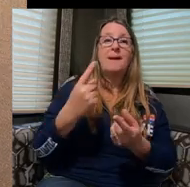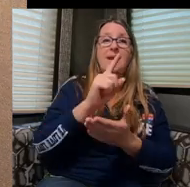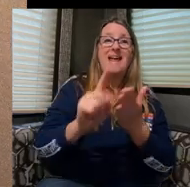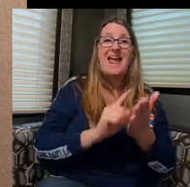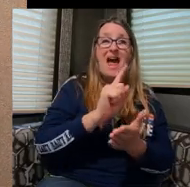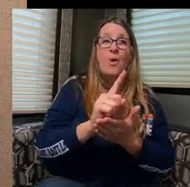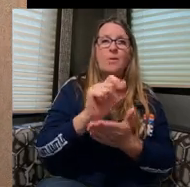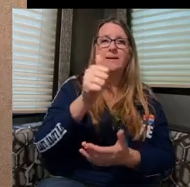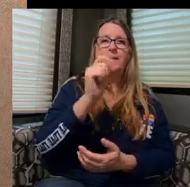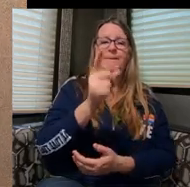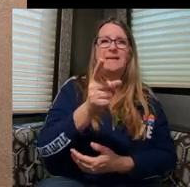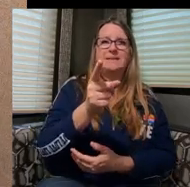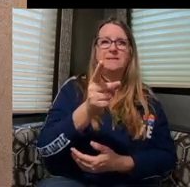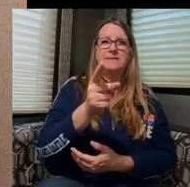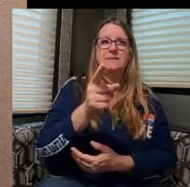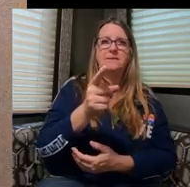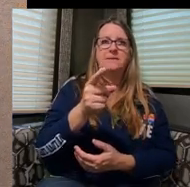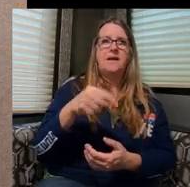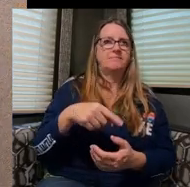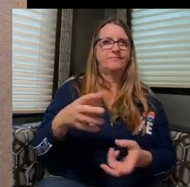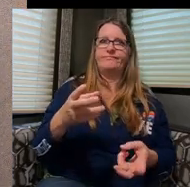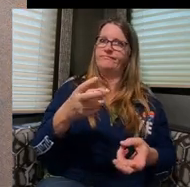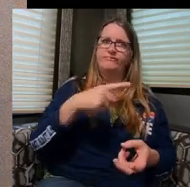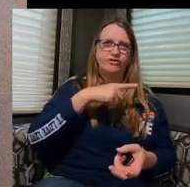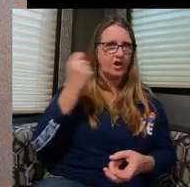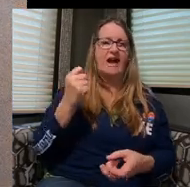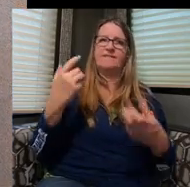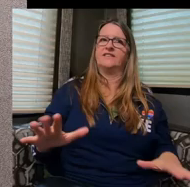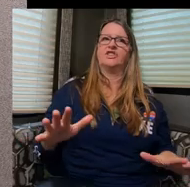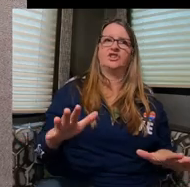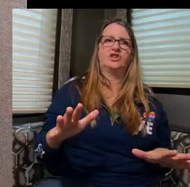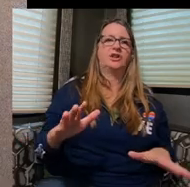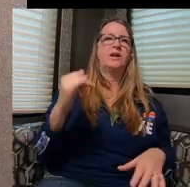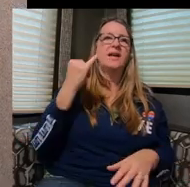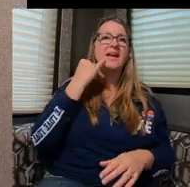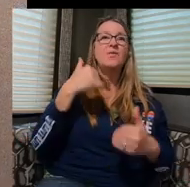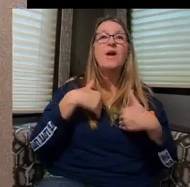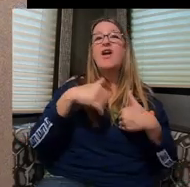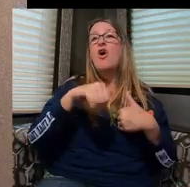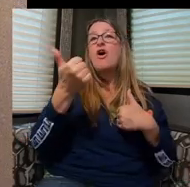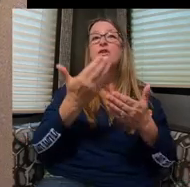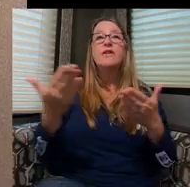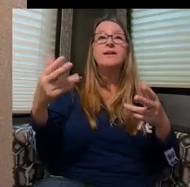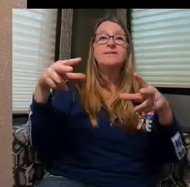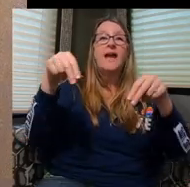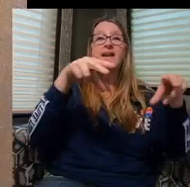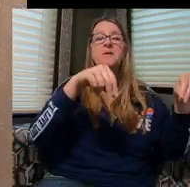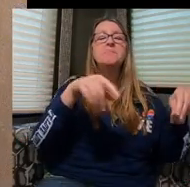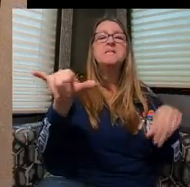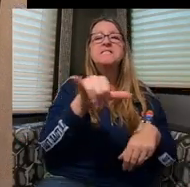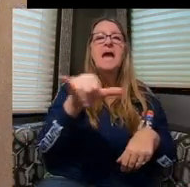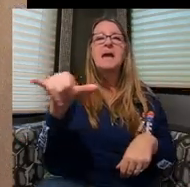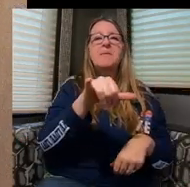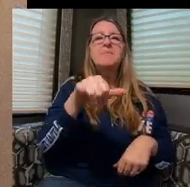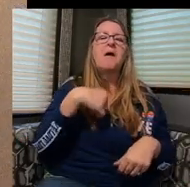an hour and 10 minutes, and this thing's bone dry. If we had other stuff hanging up here, it would be